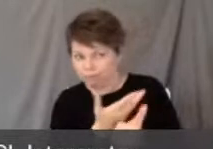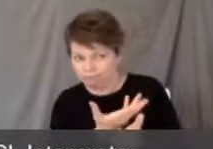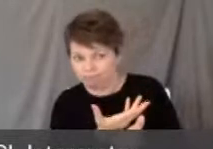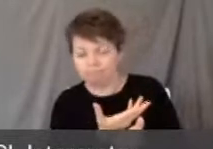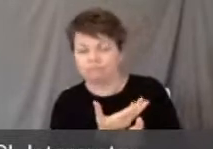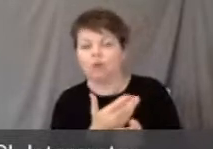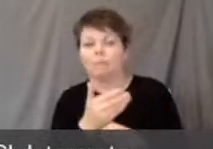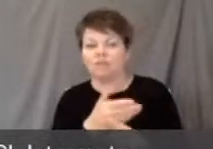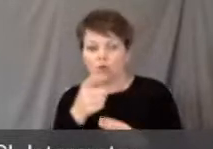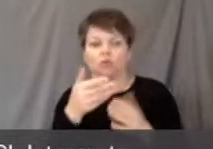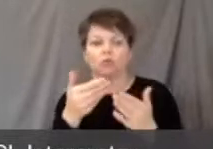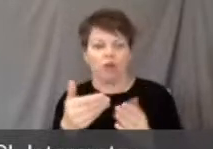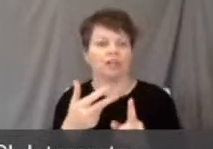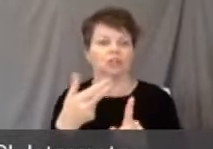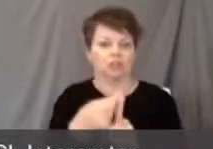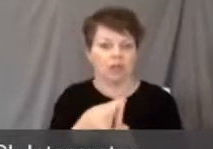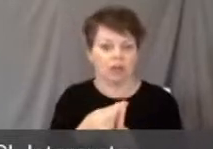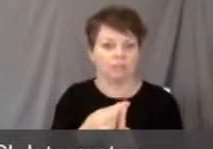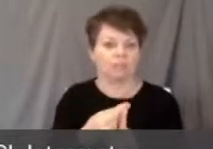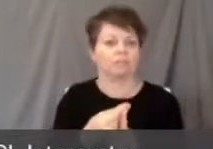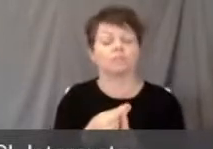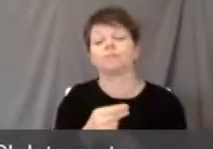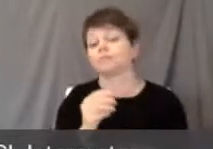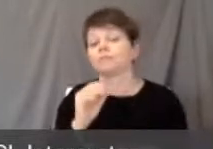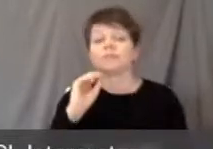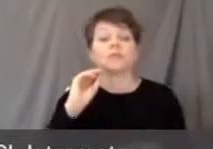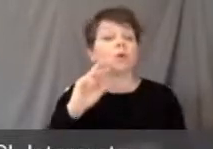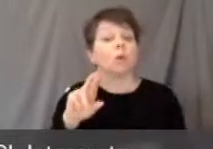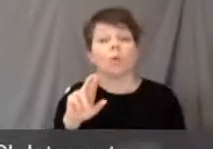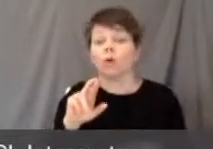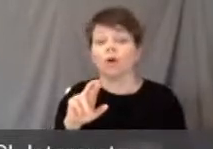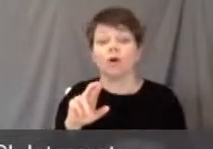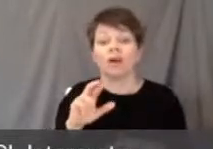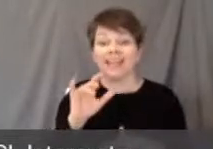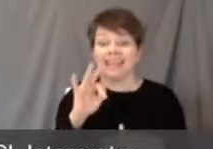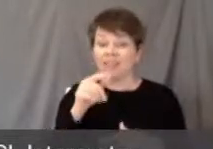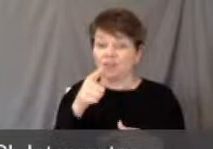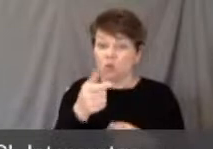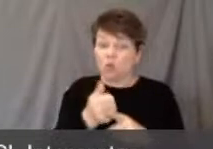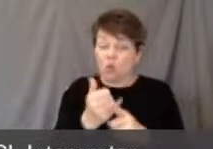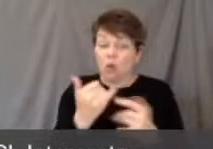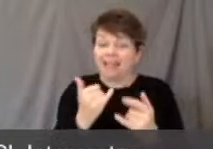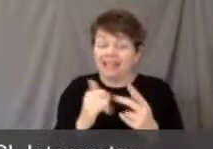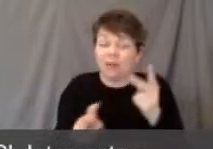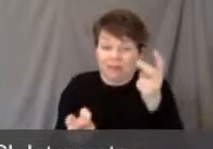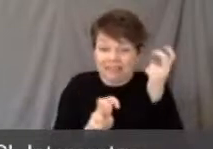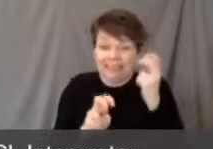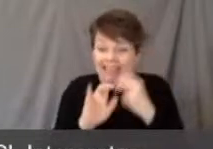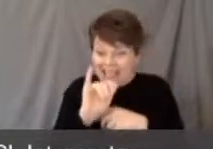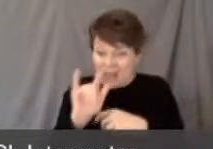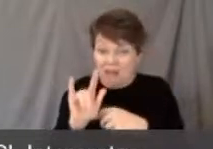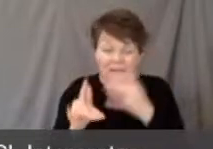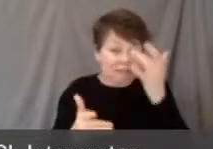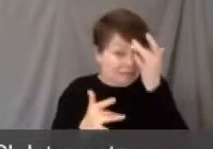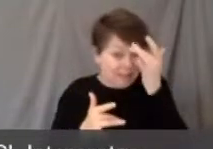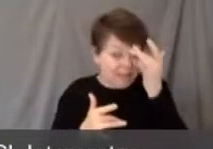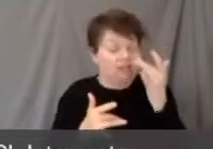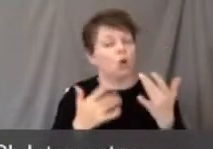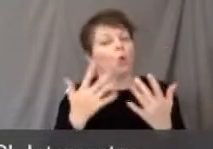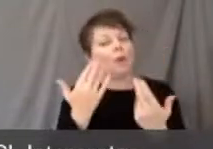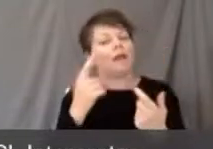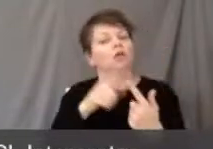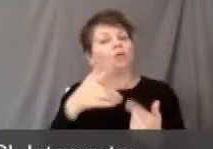vaccine. Or if you're currently moderately to severely ill, I would probably wait until you're healed before getting the vaccine as